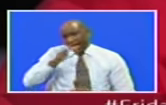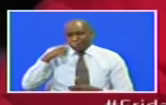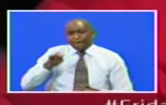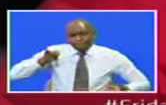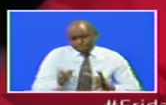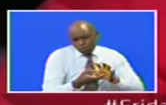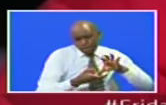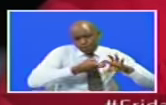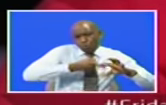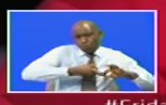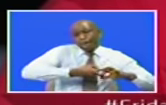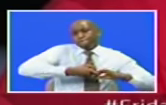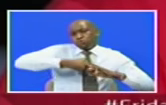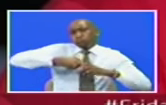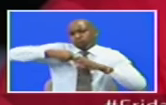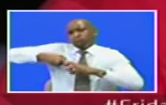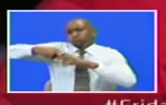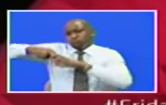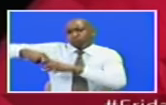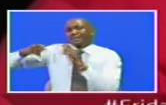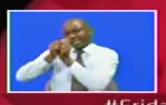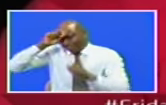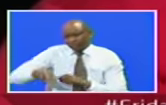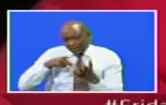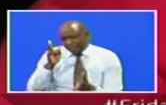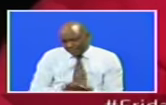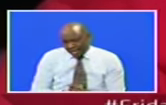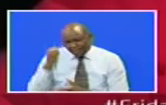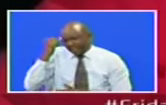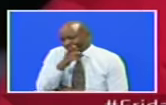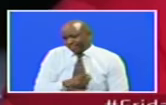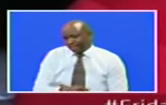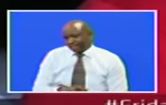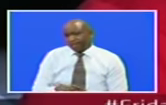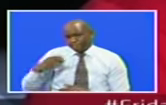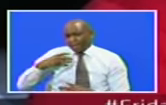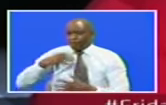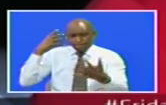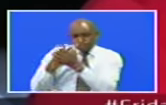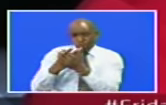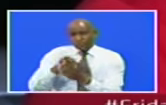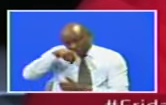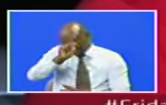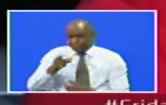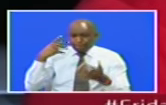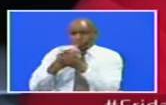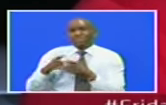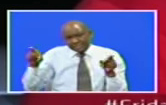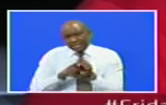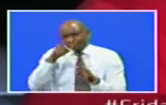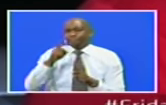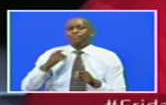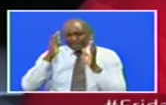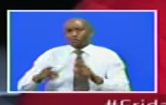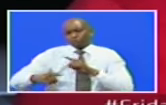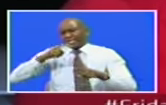towed away and you're being told to pay $10,000 the next day. You can imagine being locked in a cell as if you have killed